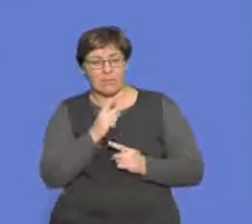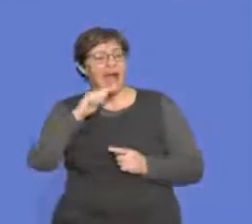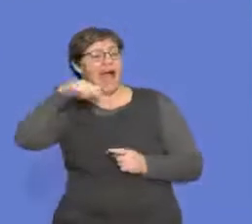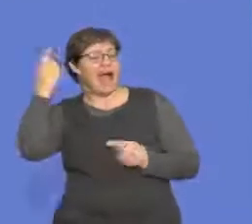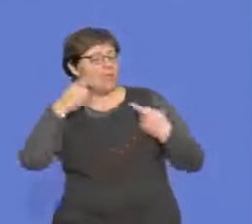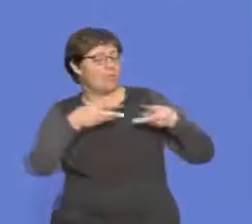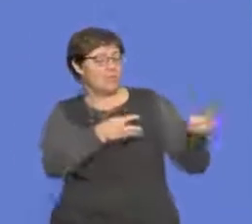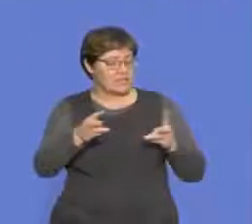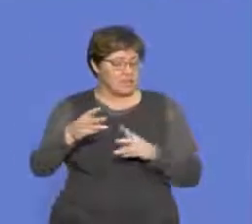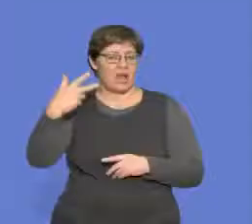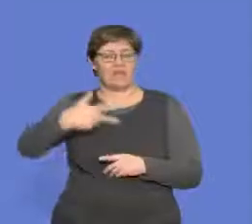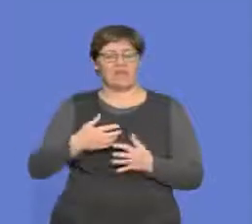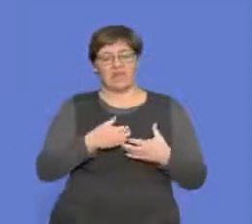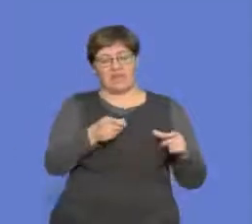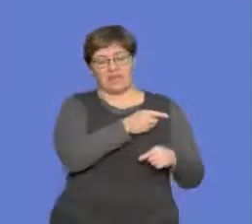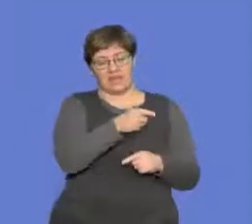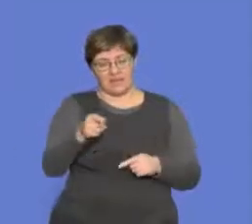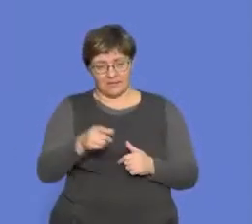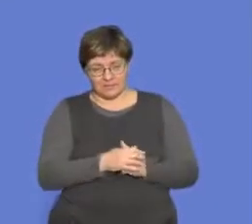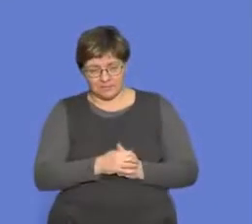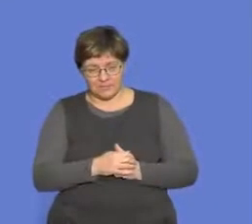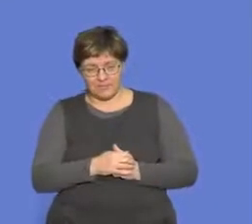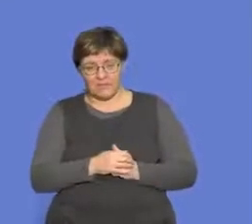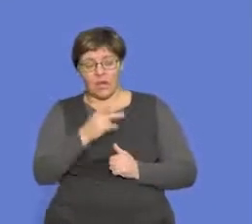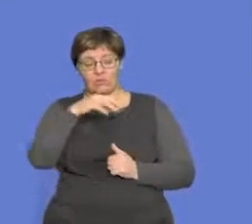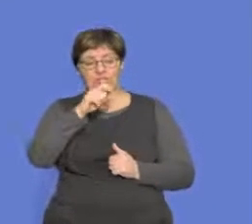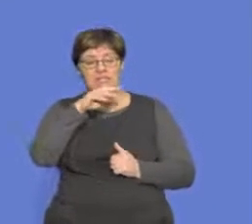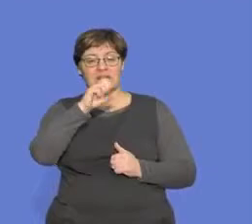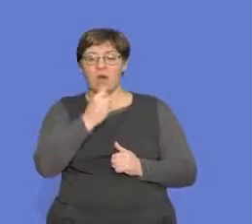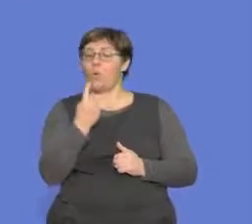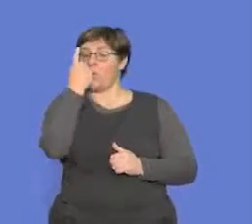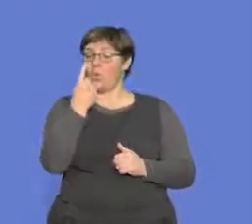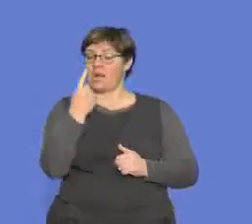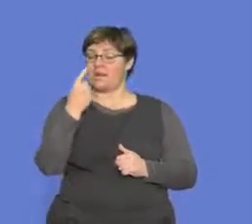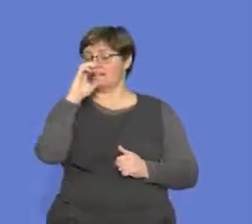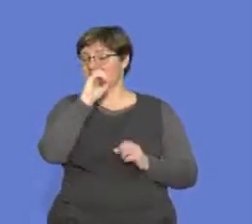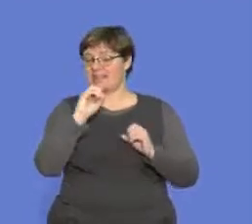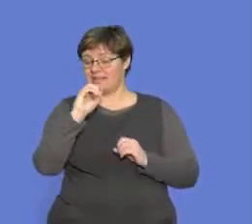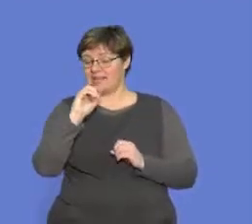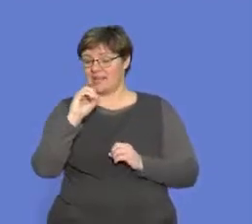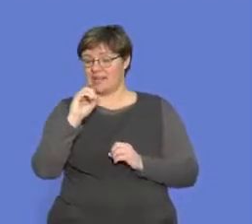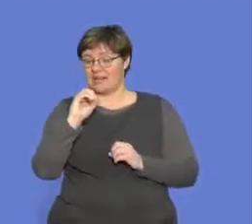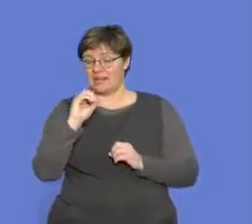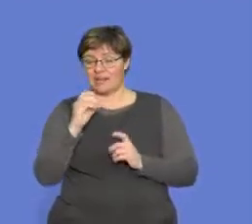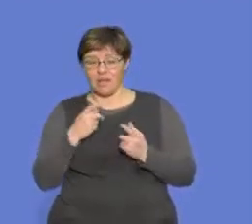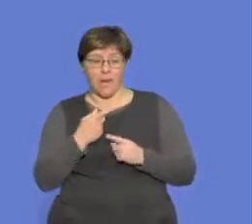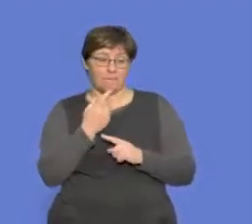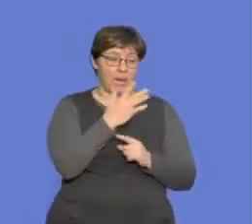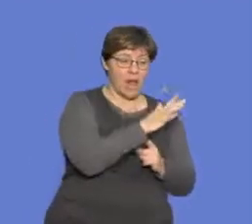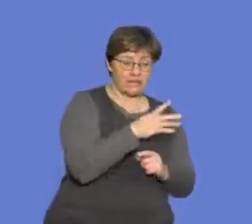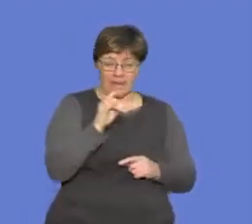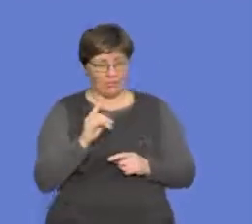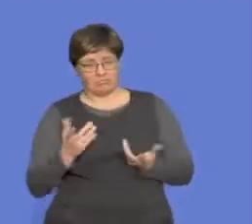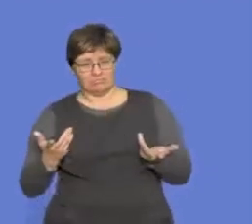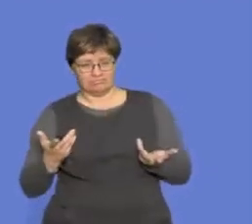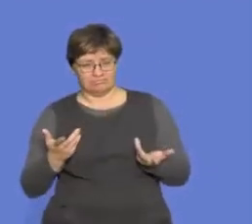for classifying organisms. Protista was a single-cell organism that was neither plant nor animal, but could